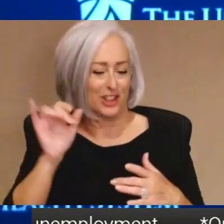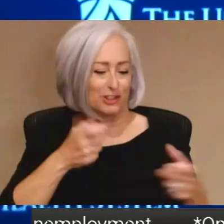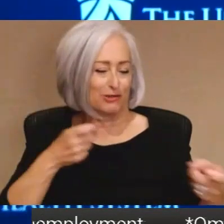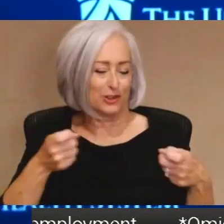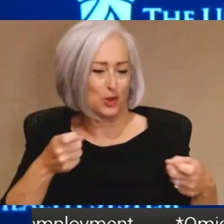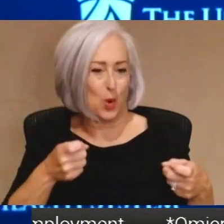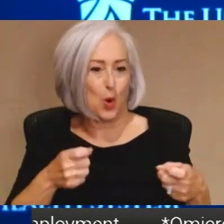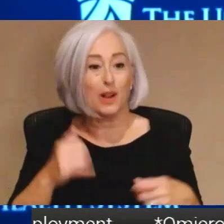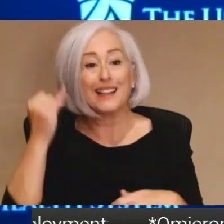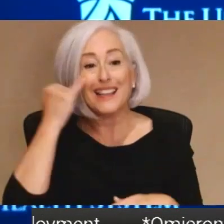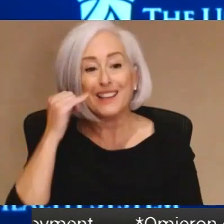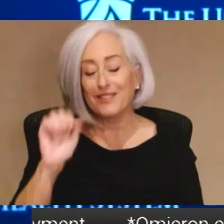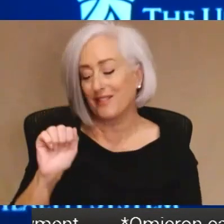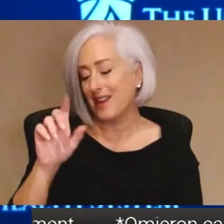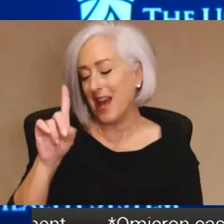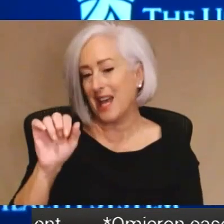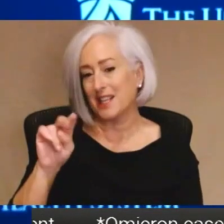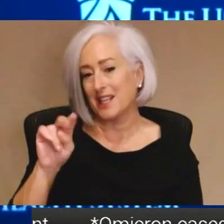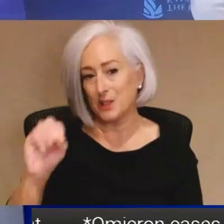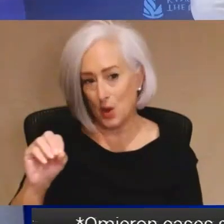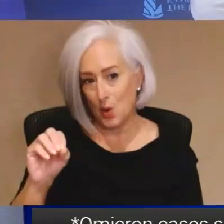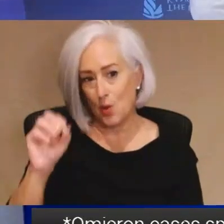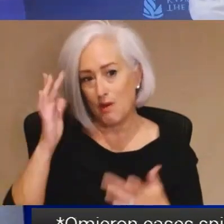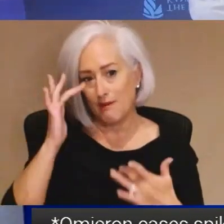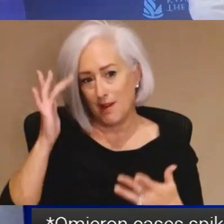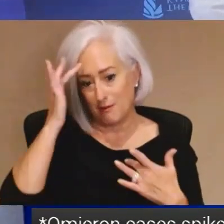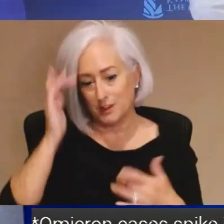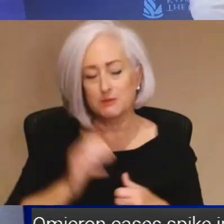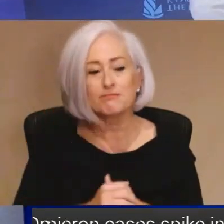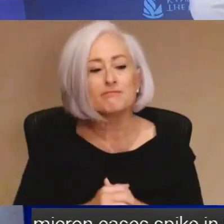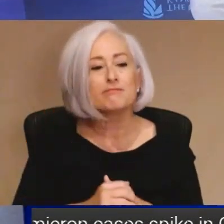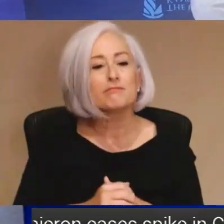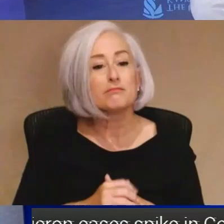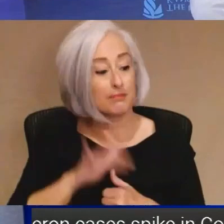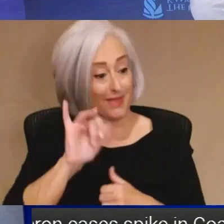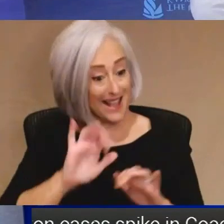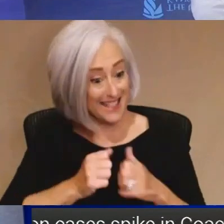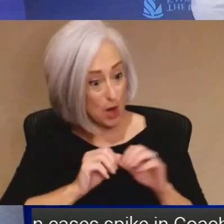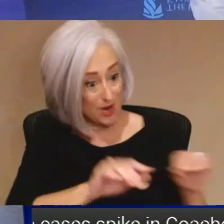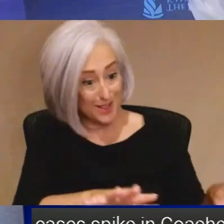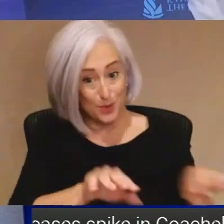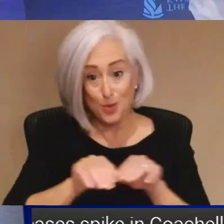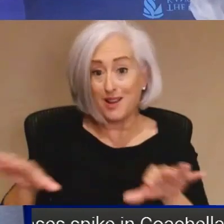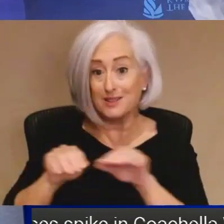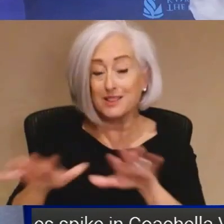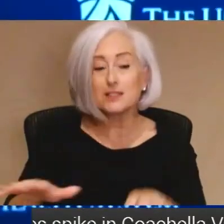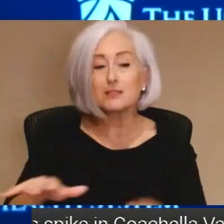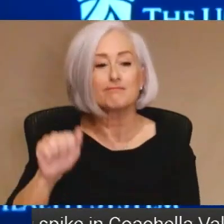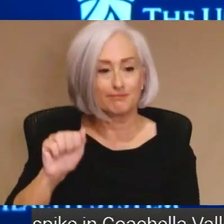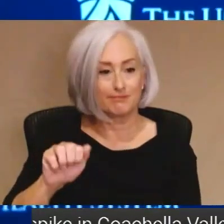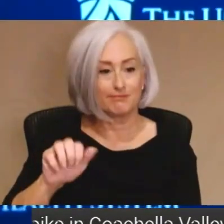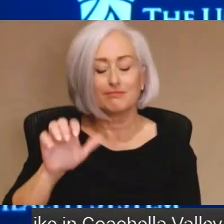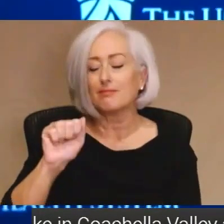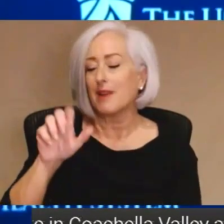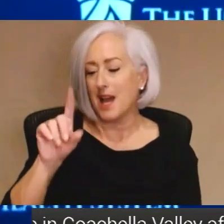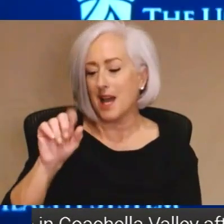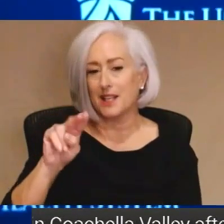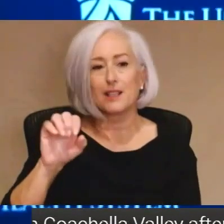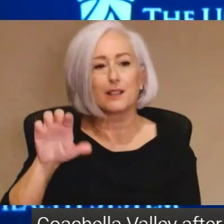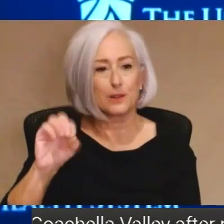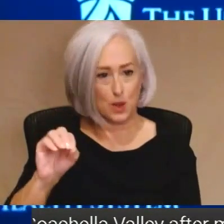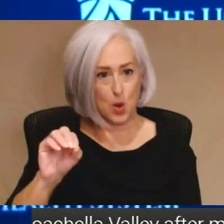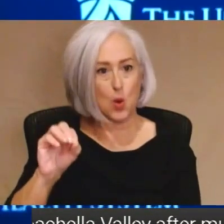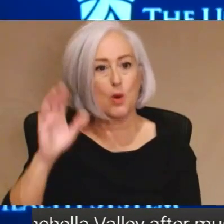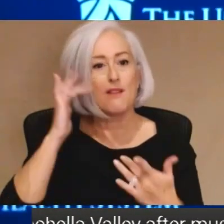adenovirus, or any other infection before the pandemic. So that's how it spreads? Adenovirus spreads usually by respiratory droplets. If